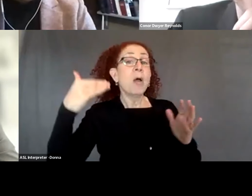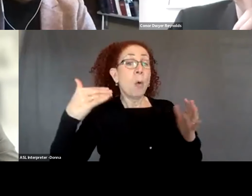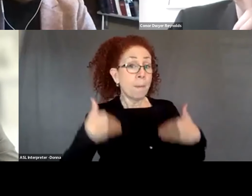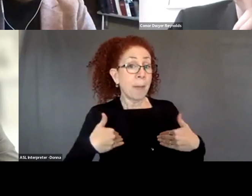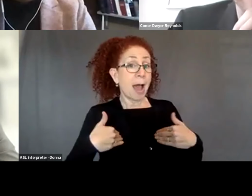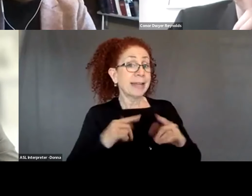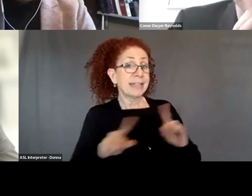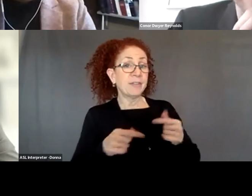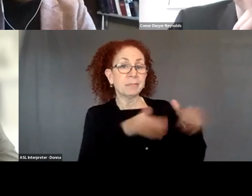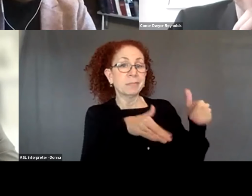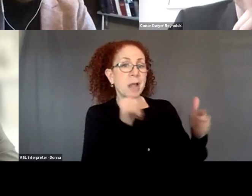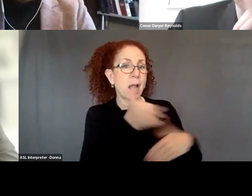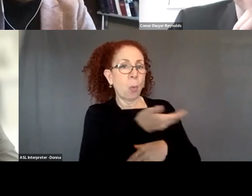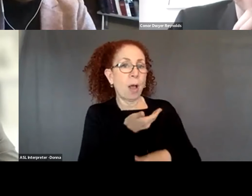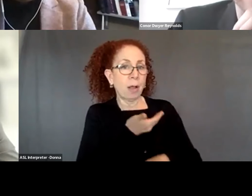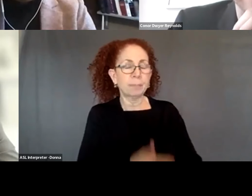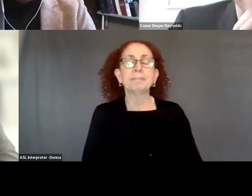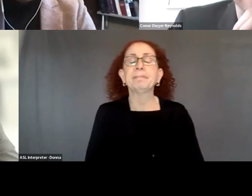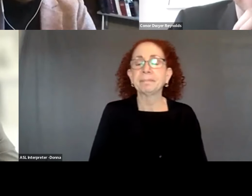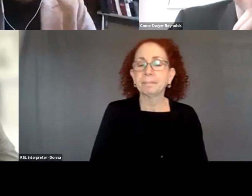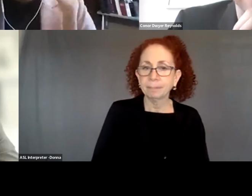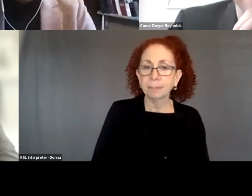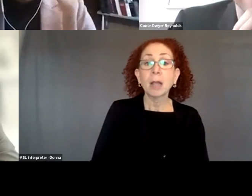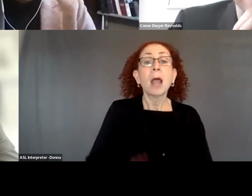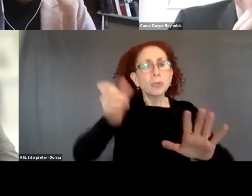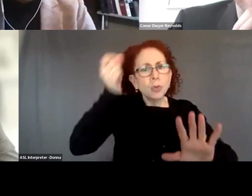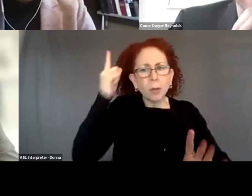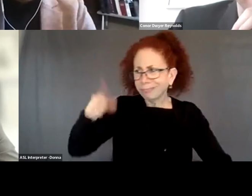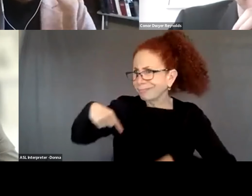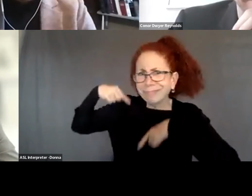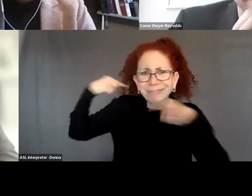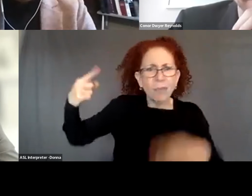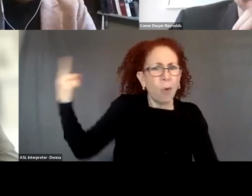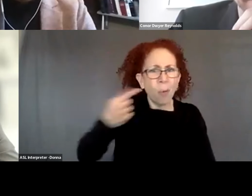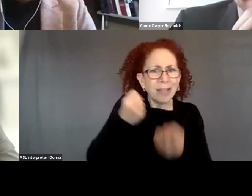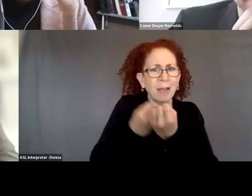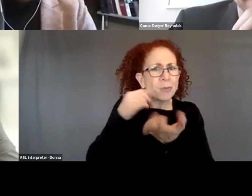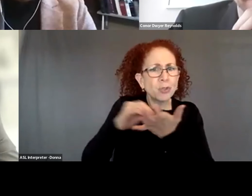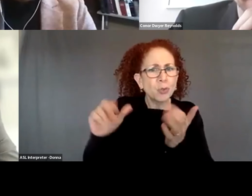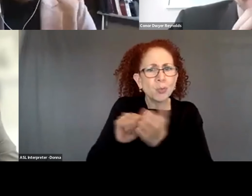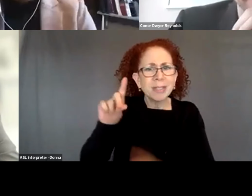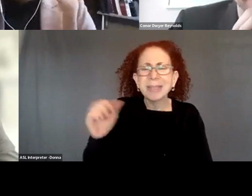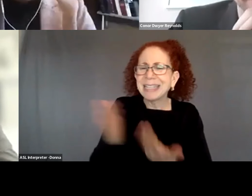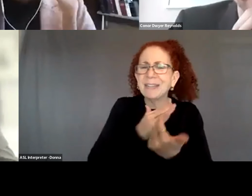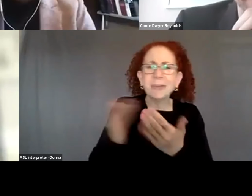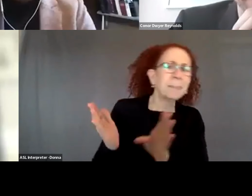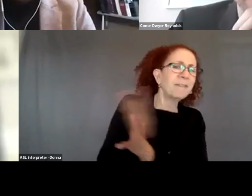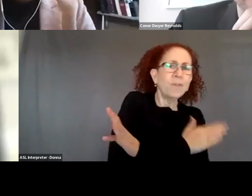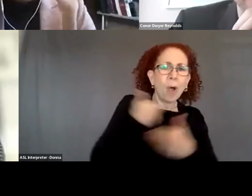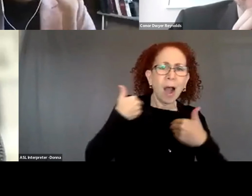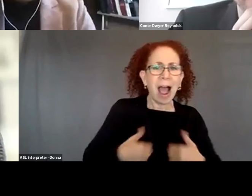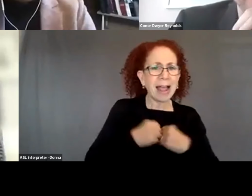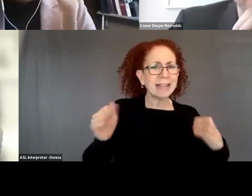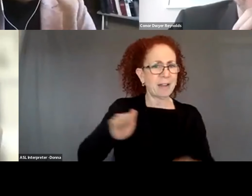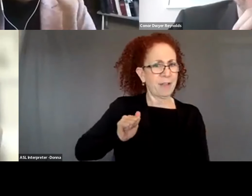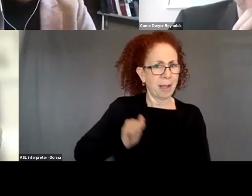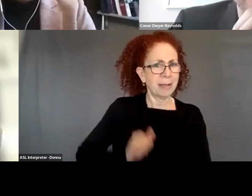welcome. To be clear, I have always been an advocate for students with disabilities, even before I identified in that way